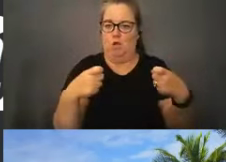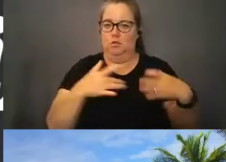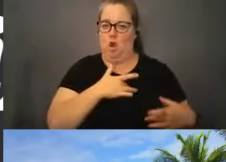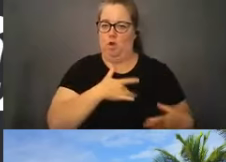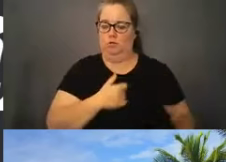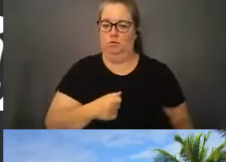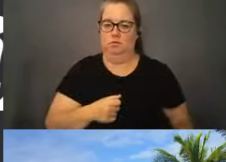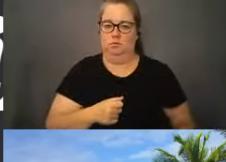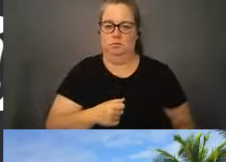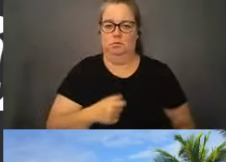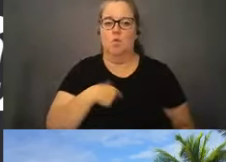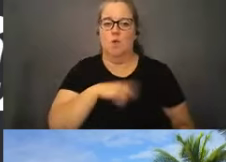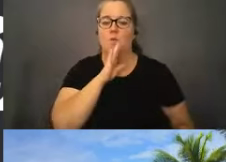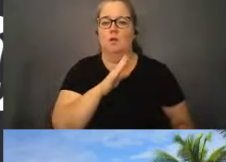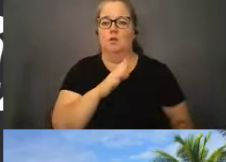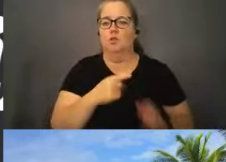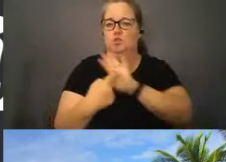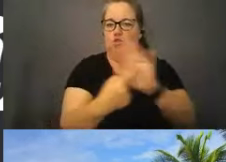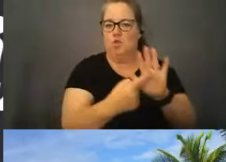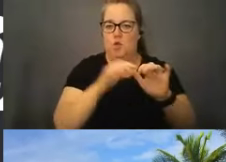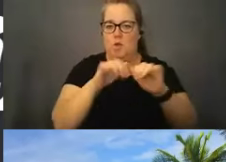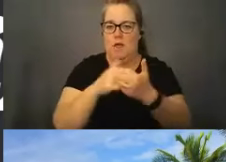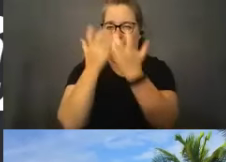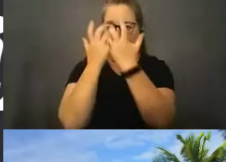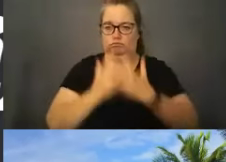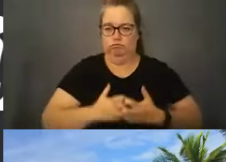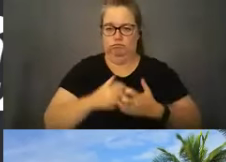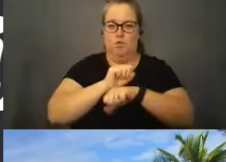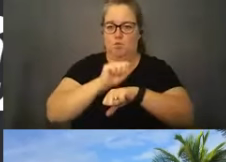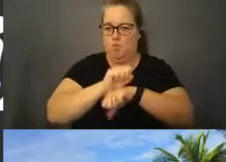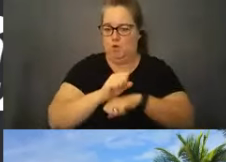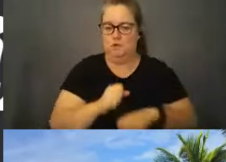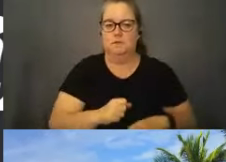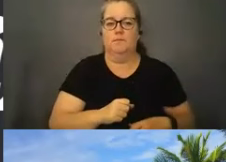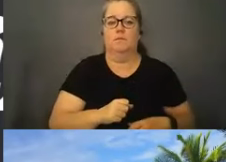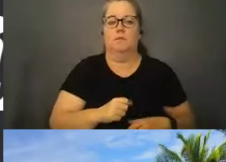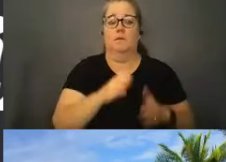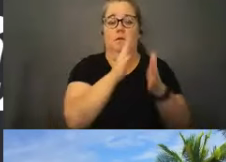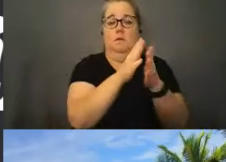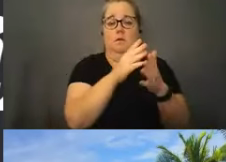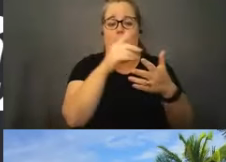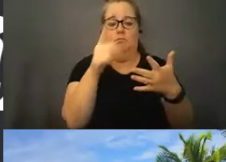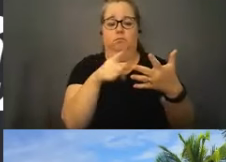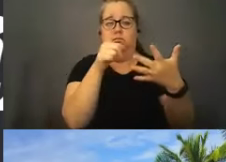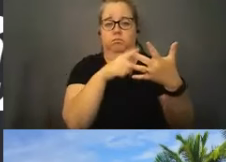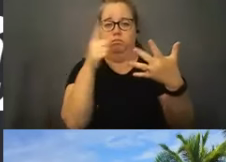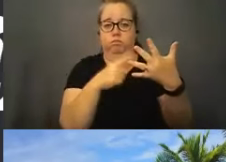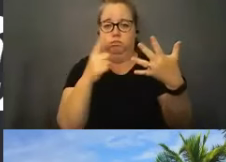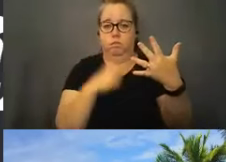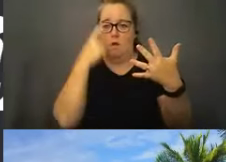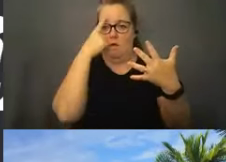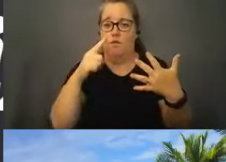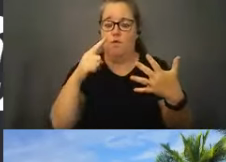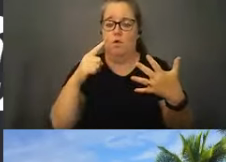I'm going to show you how that all works. The next 3 steps are for our healthcare